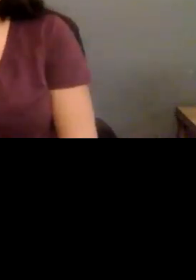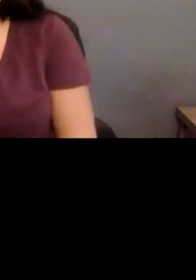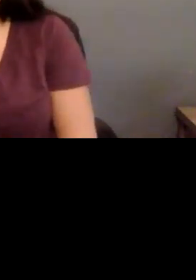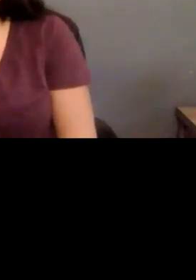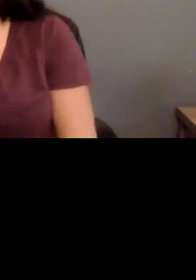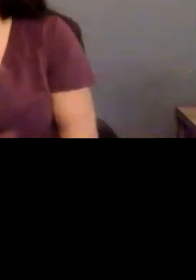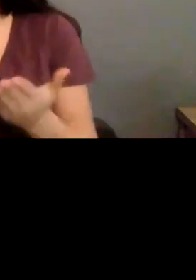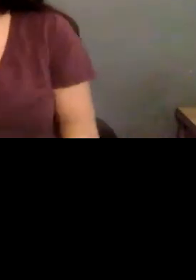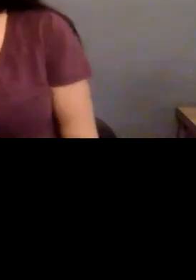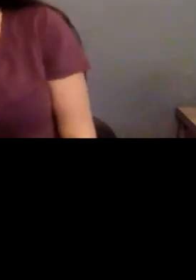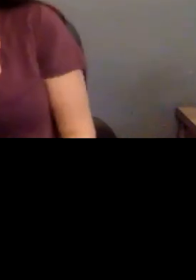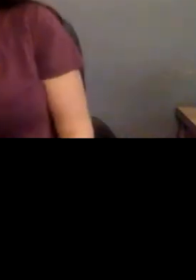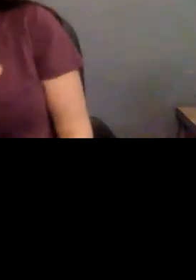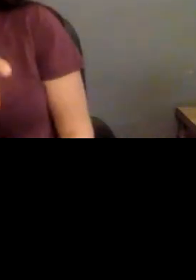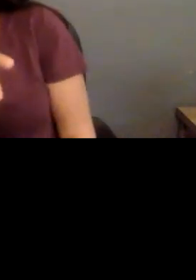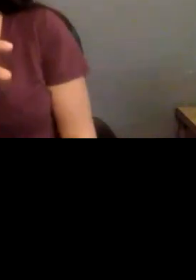be contacting you about